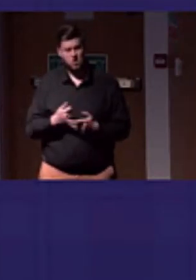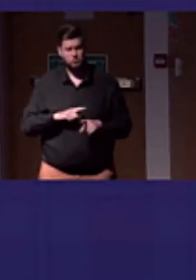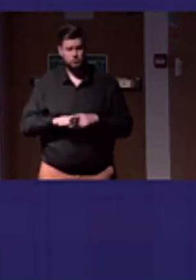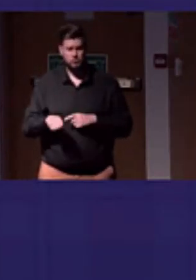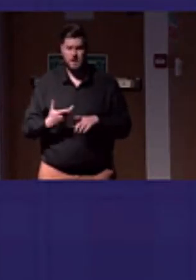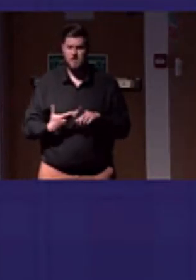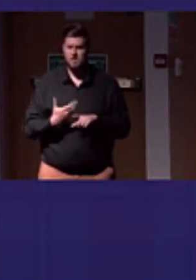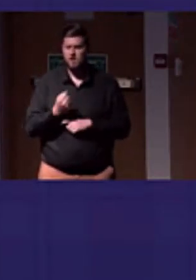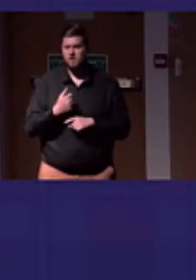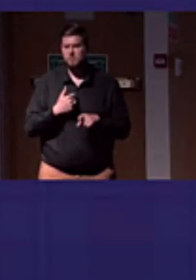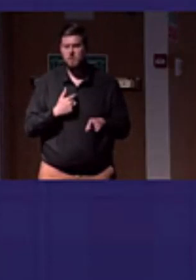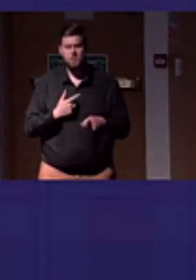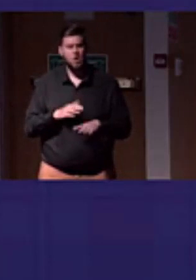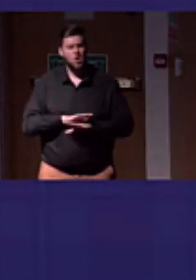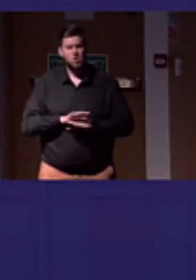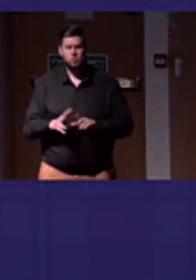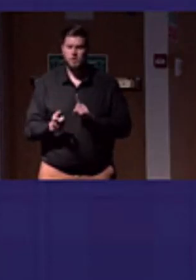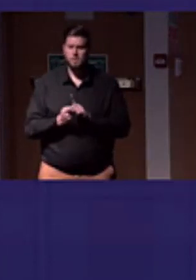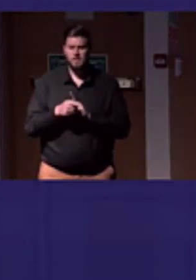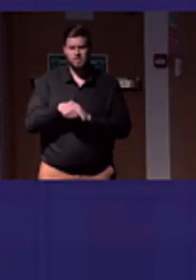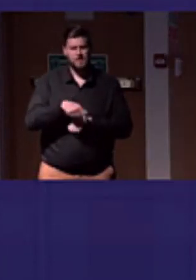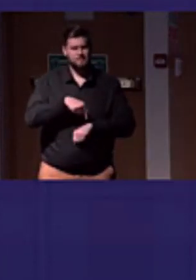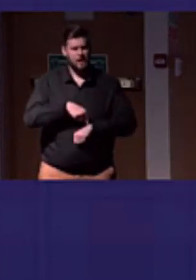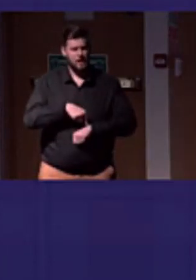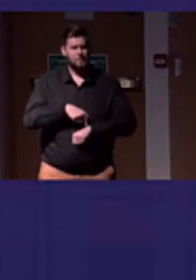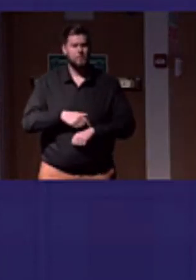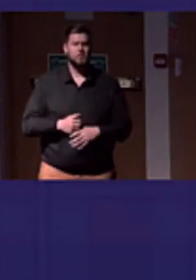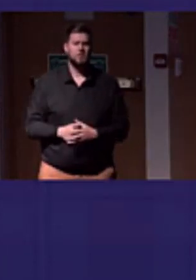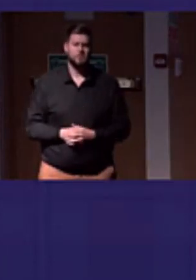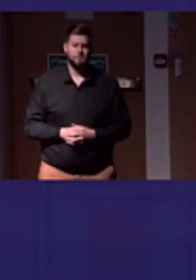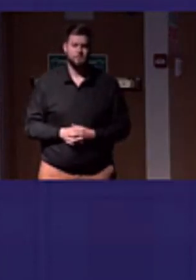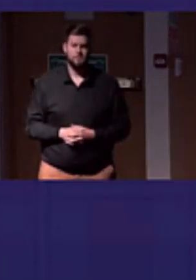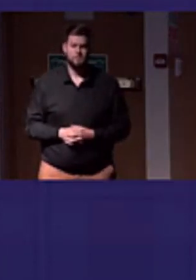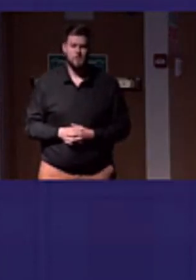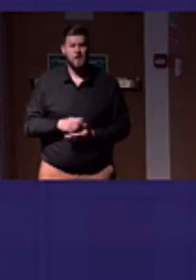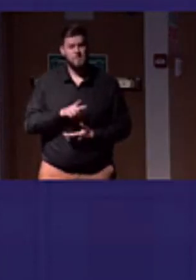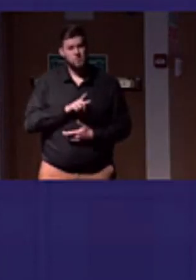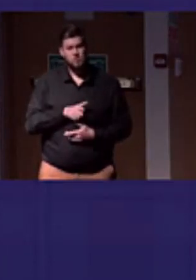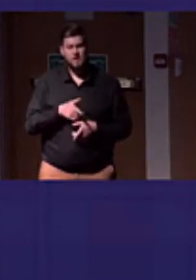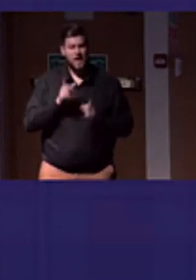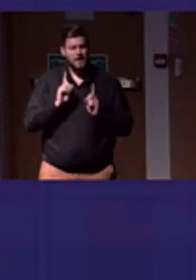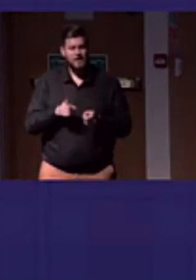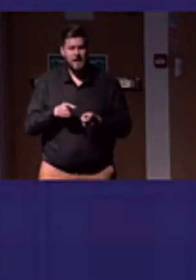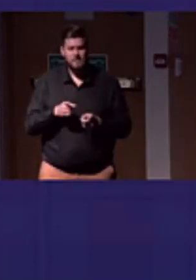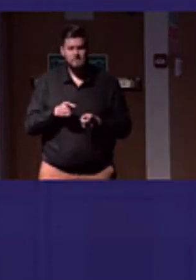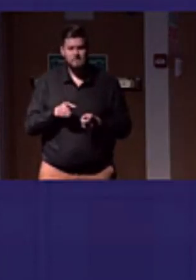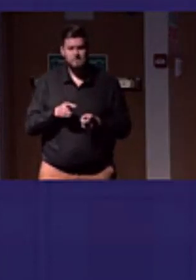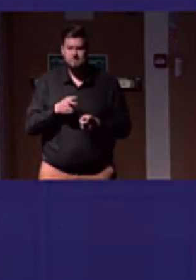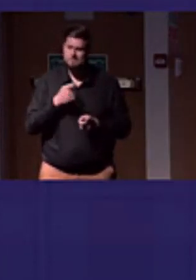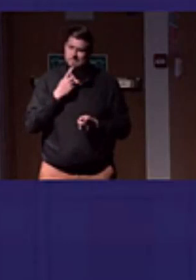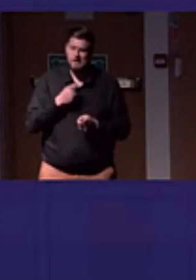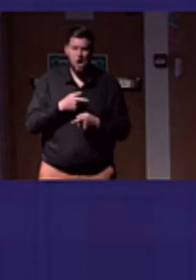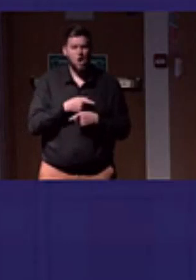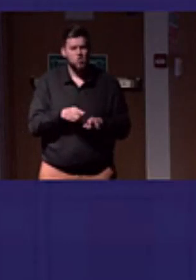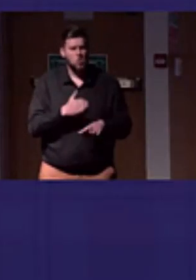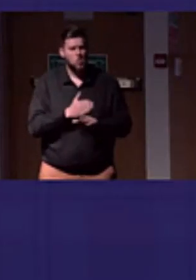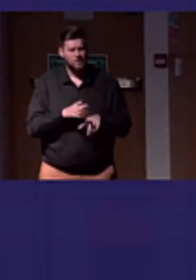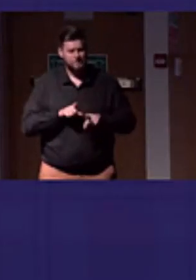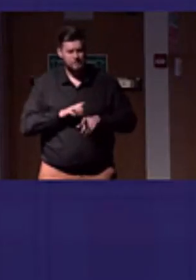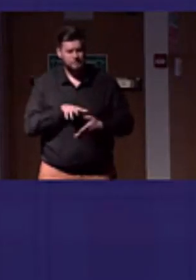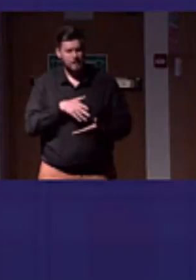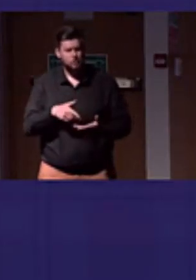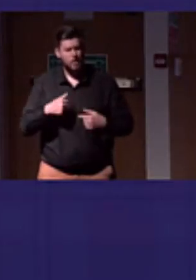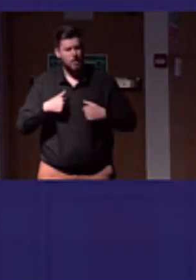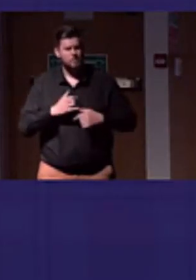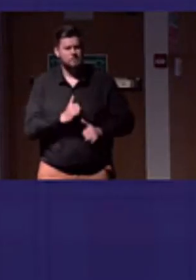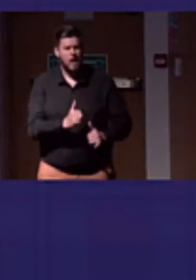at this time to be a rigmarole because you're assuming everyone works the same way as you. And that itself is not very inclusive. So we just